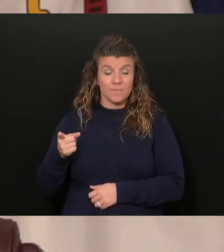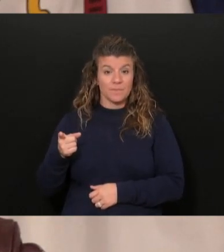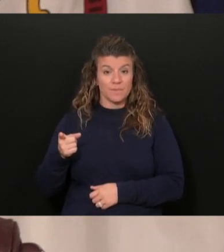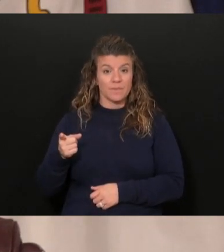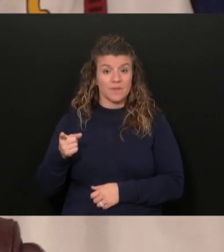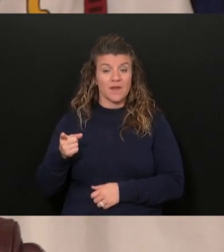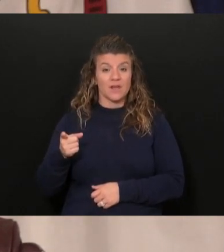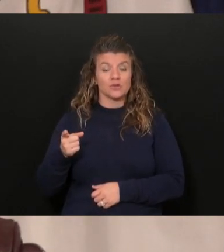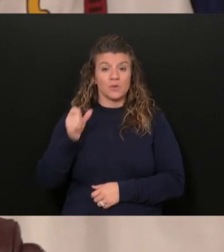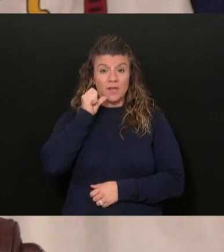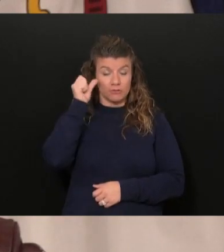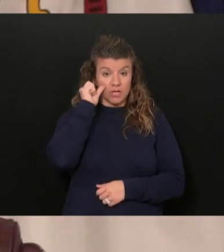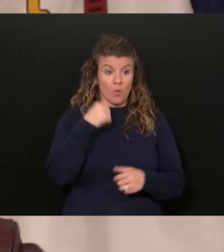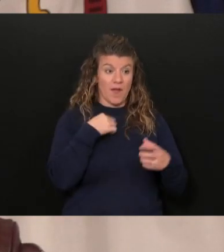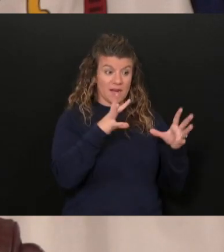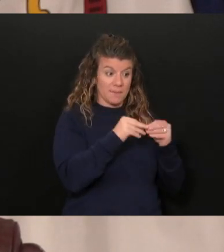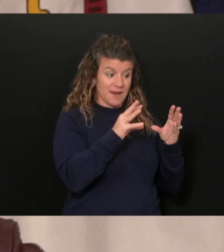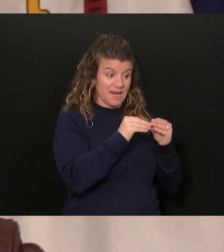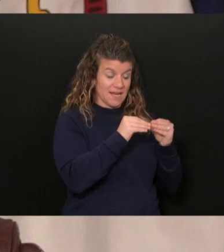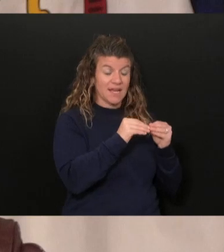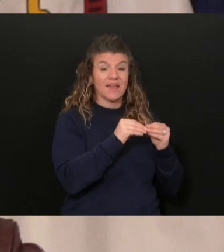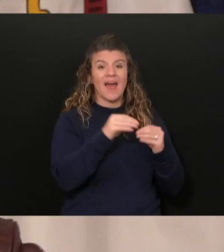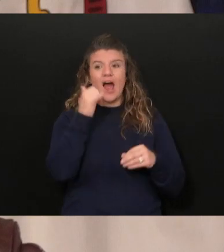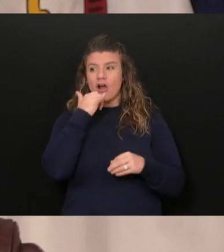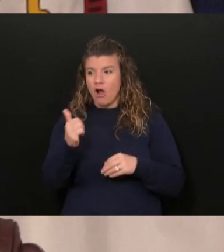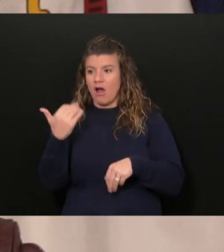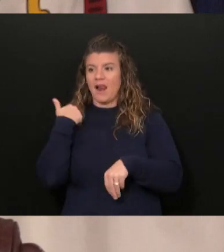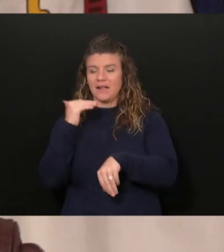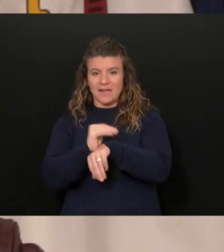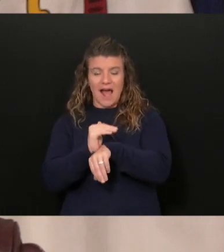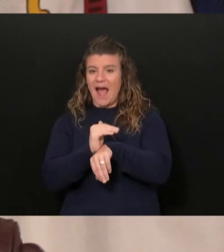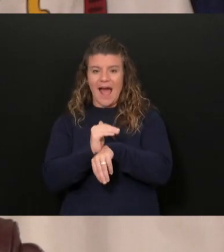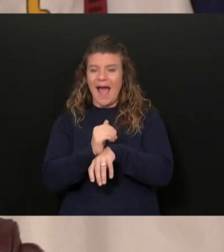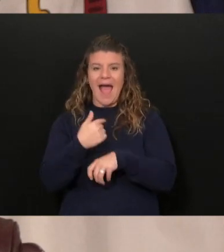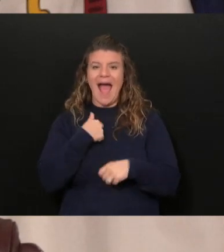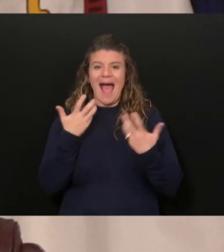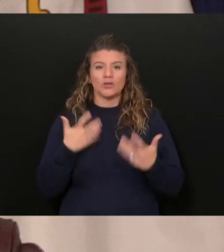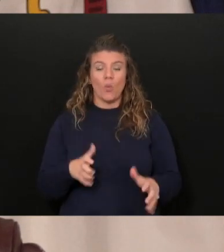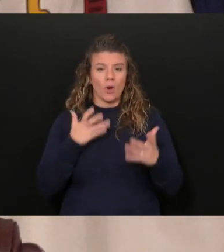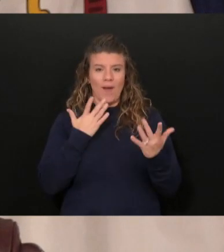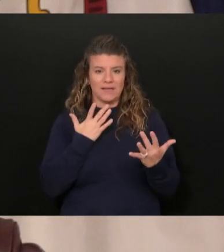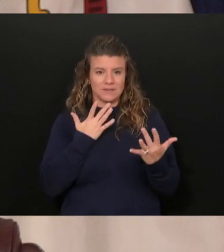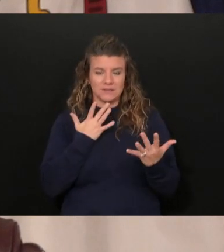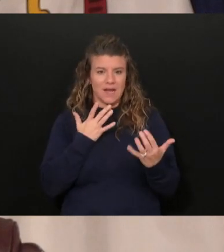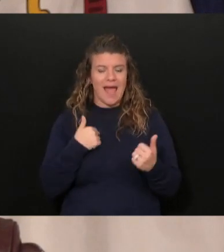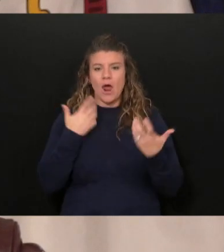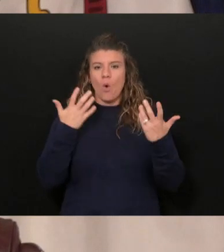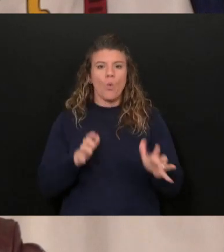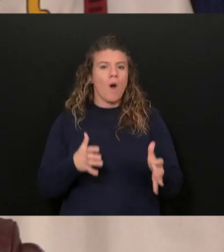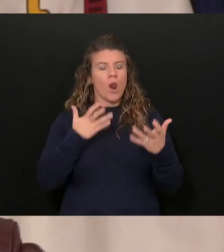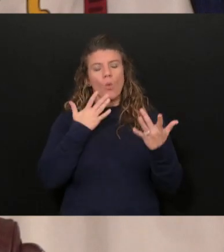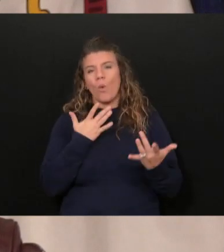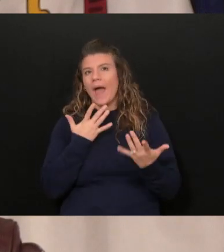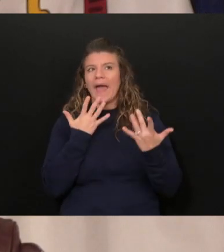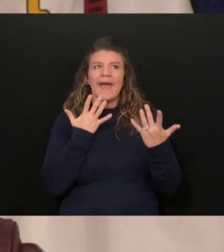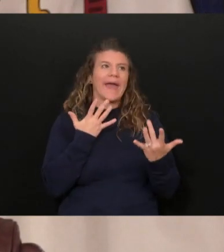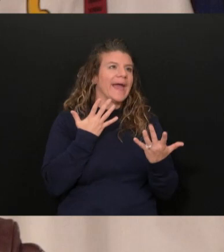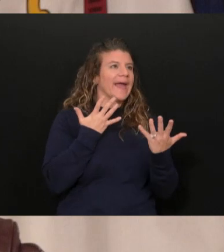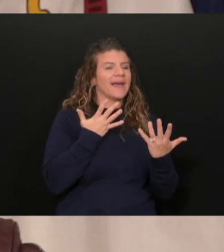after we met yesterday, that I don't want to wait. I don't want to wait around